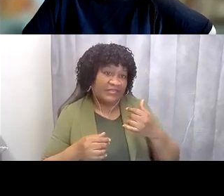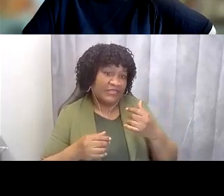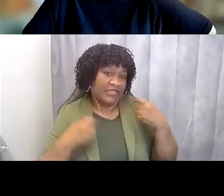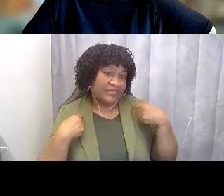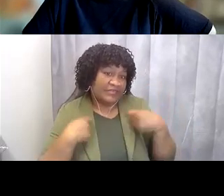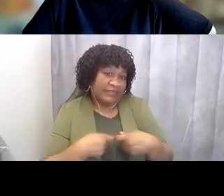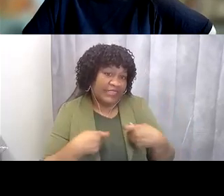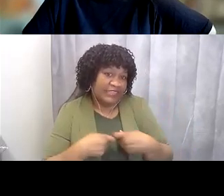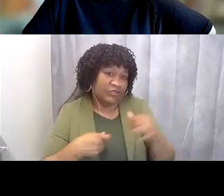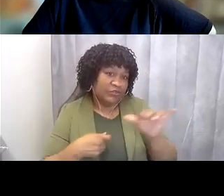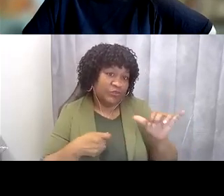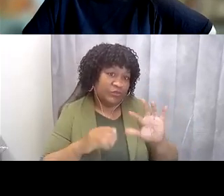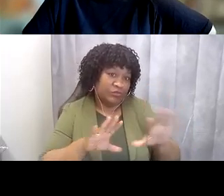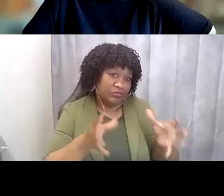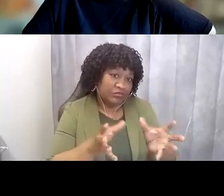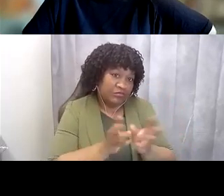that is